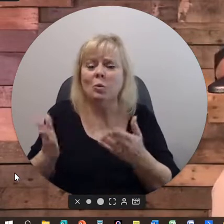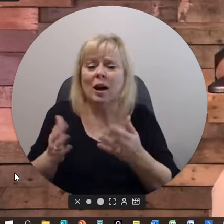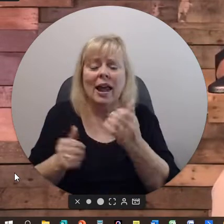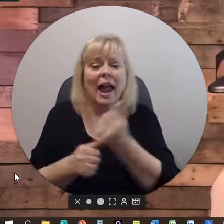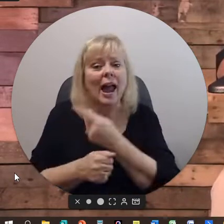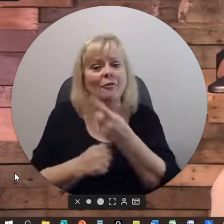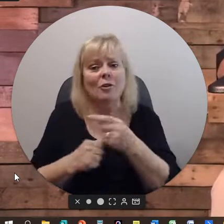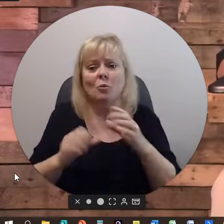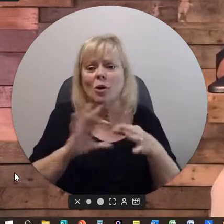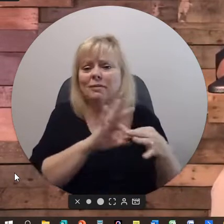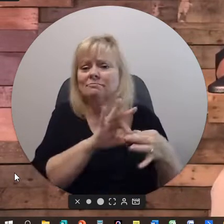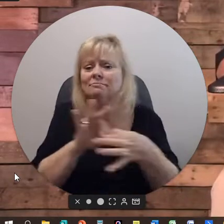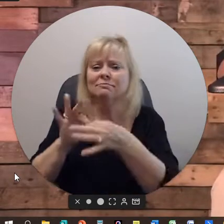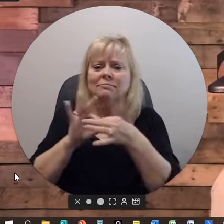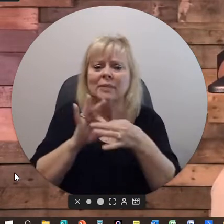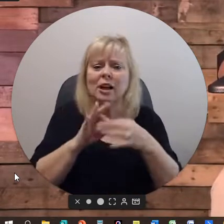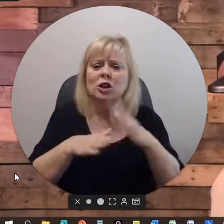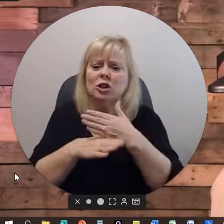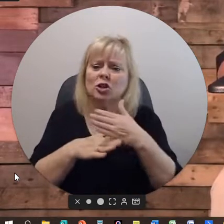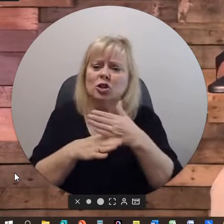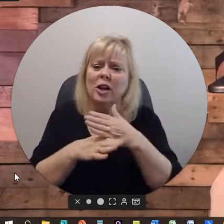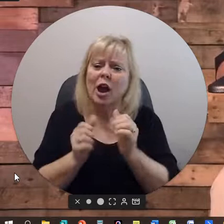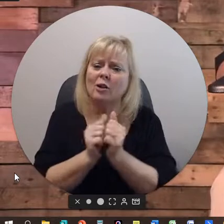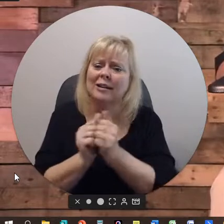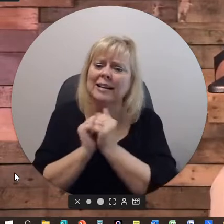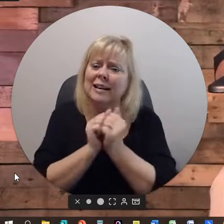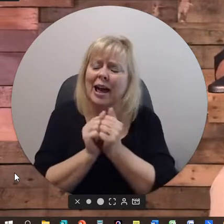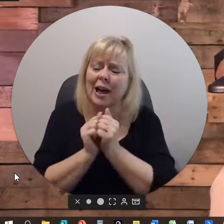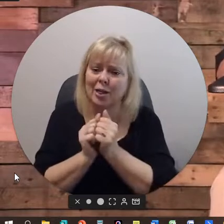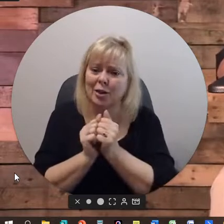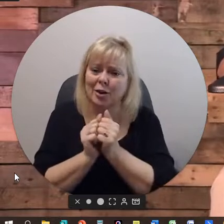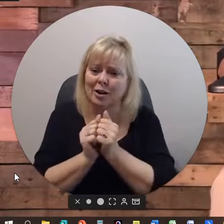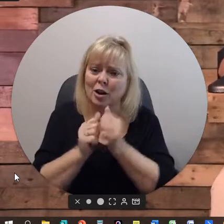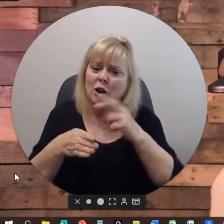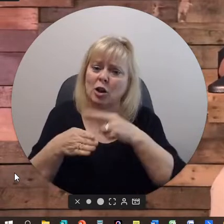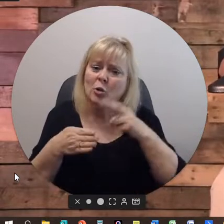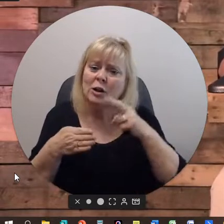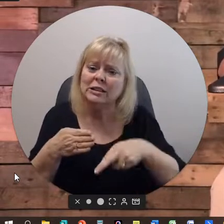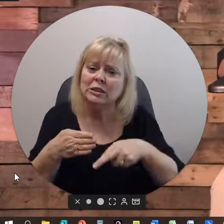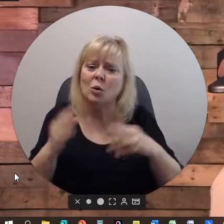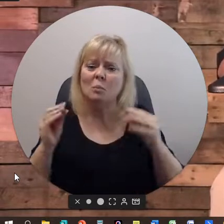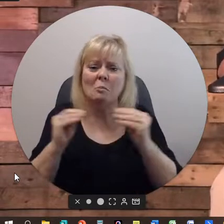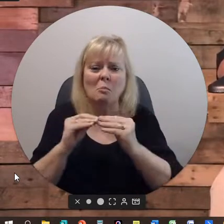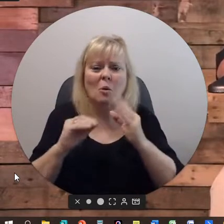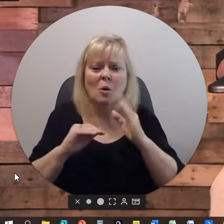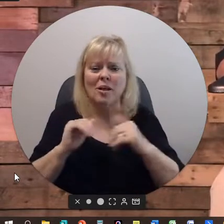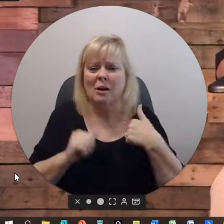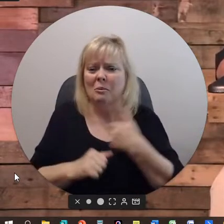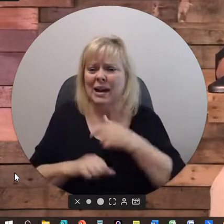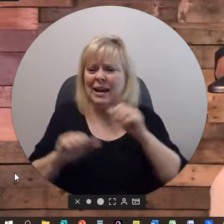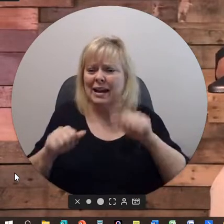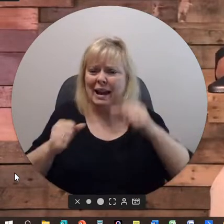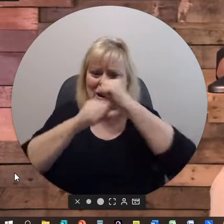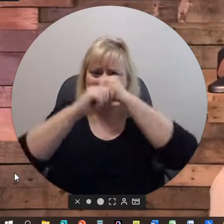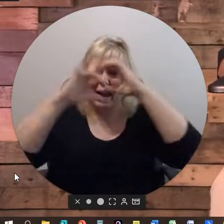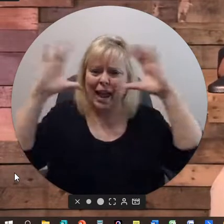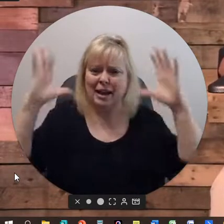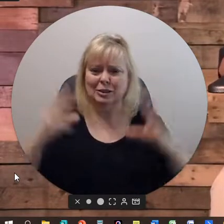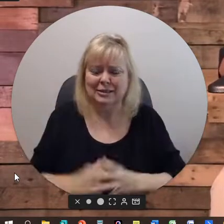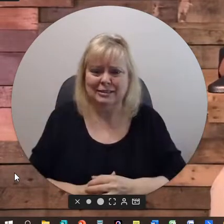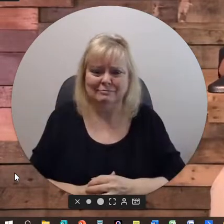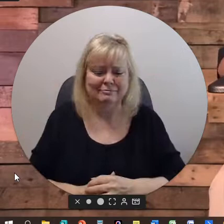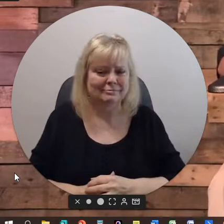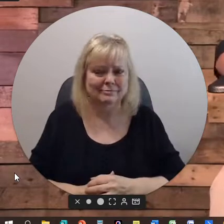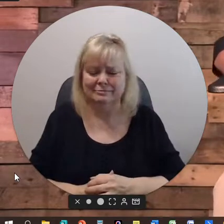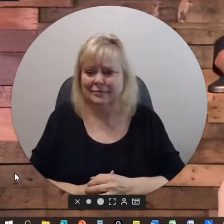the outcome is often something that far exceeds our imaginations. We see it all the time in